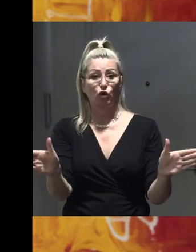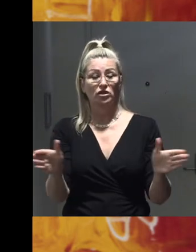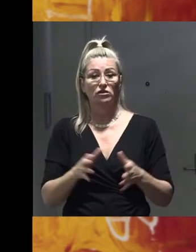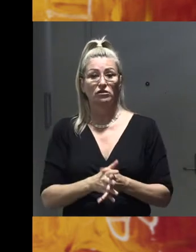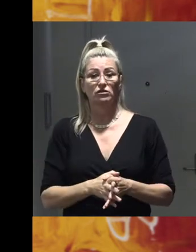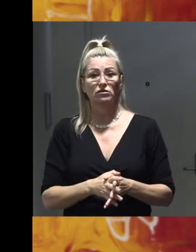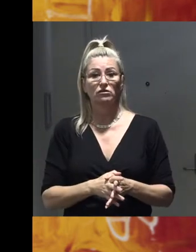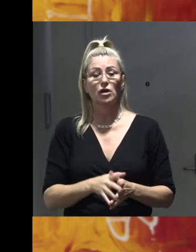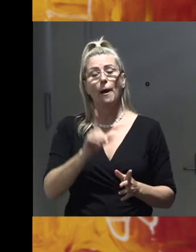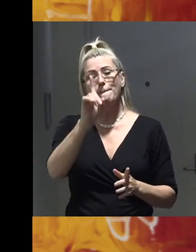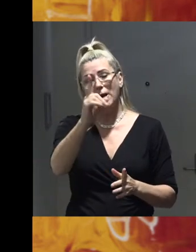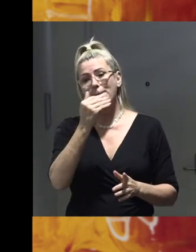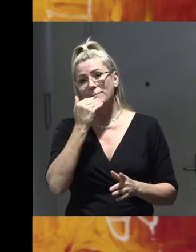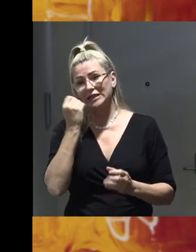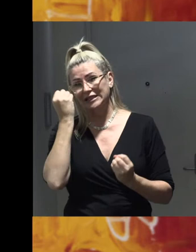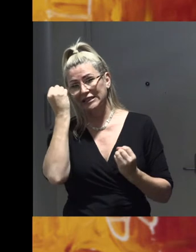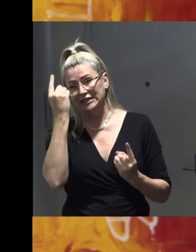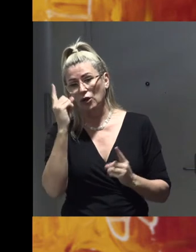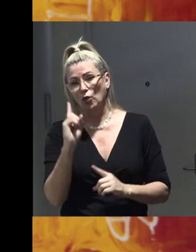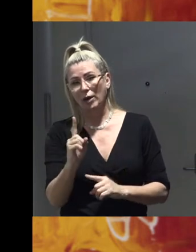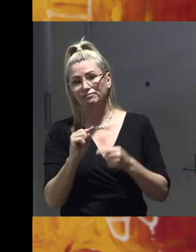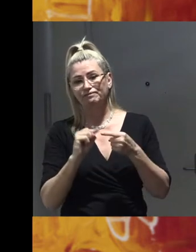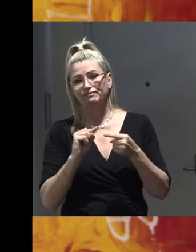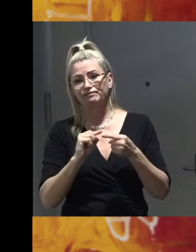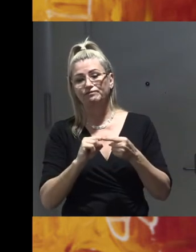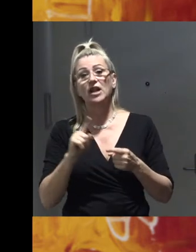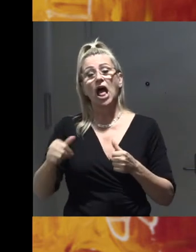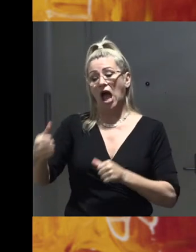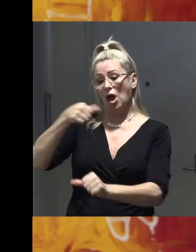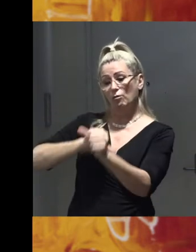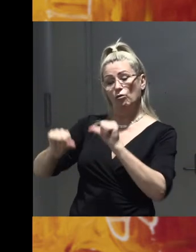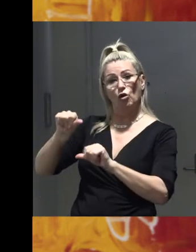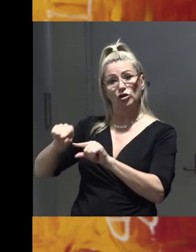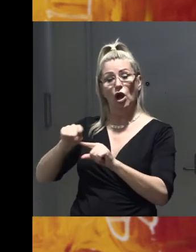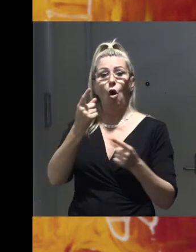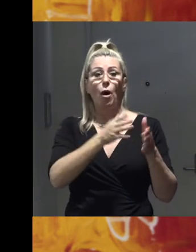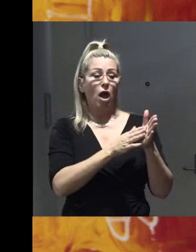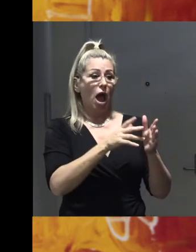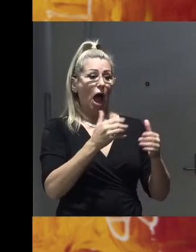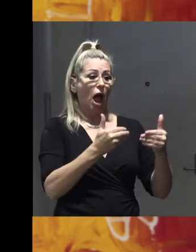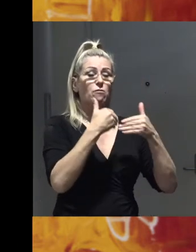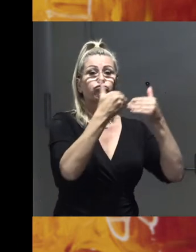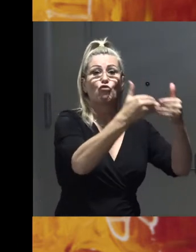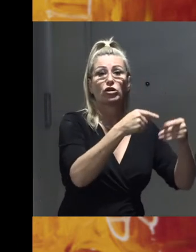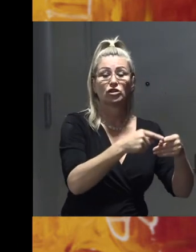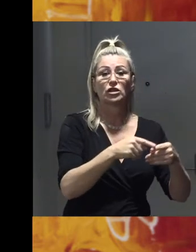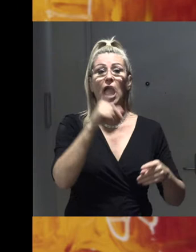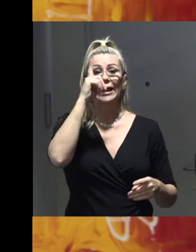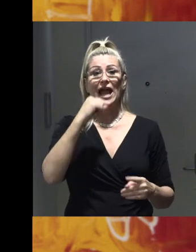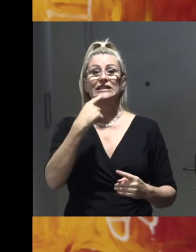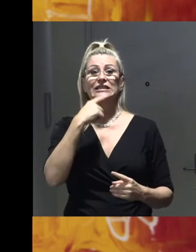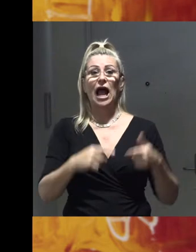One caveat to note, though: approach and avoidance motivations cannot be simplistically described as good or